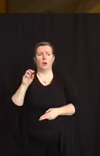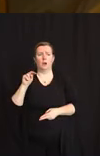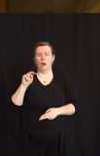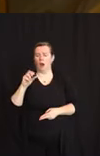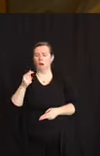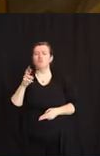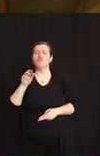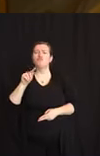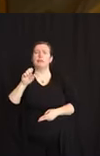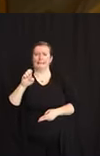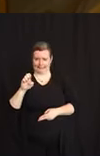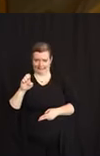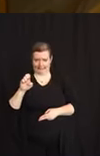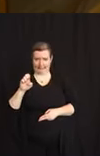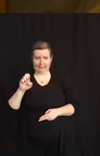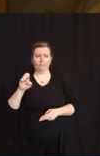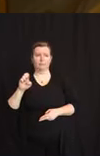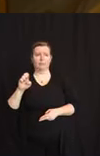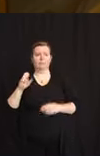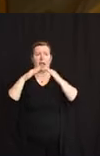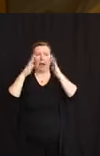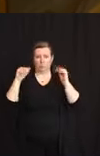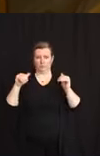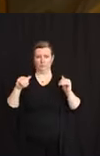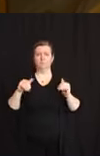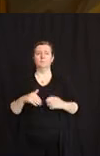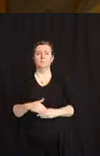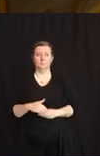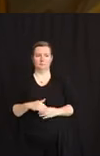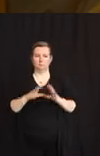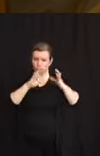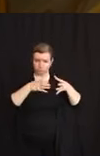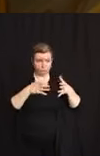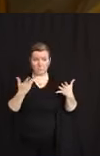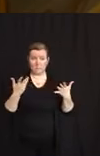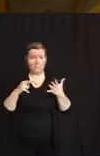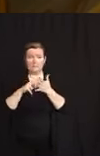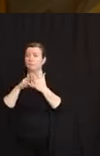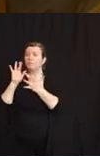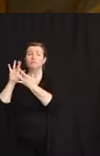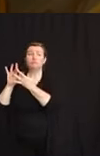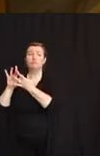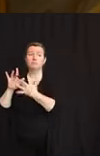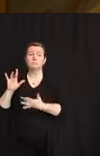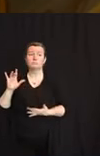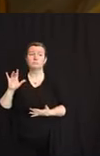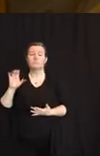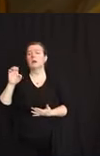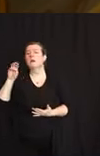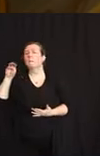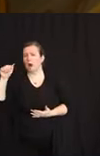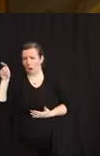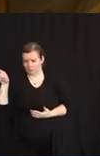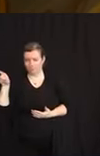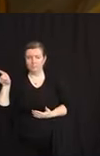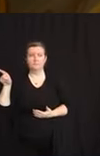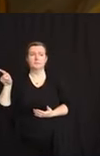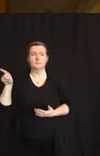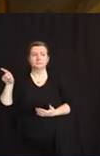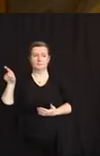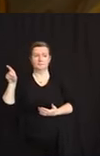their workforce, they should contact their local or county office of emergency management. Now